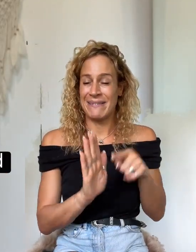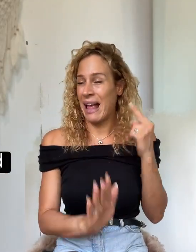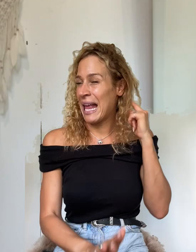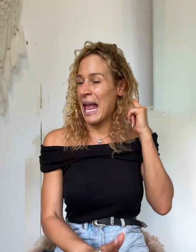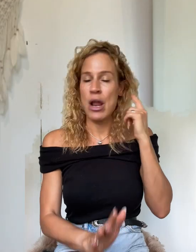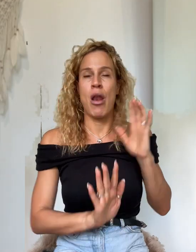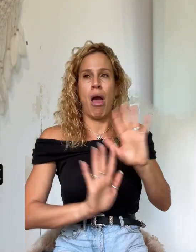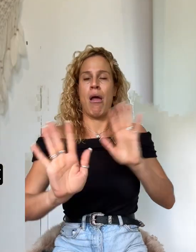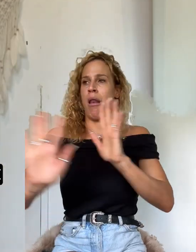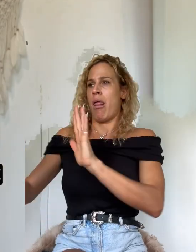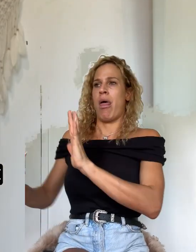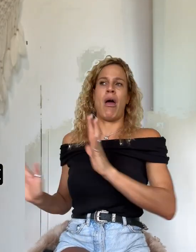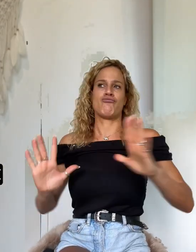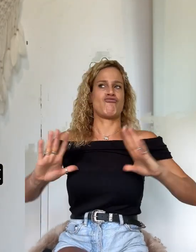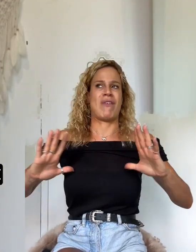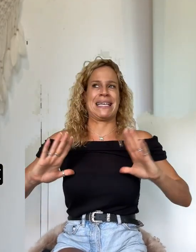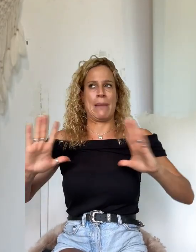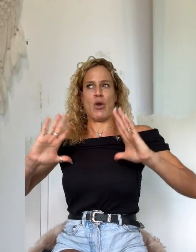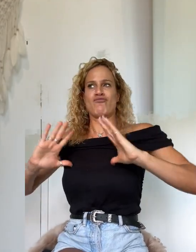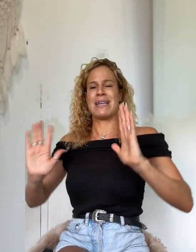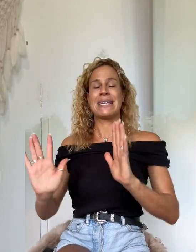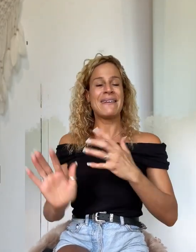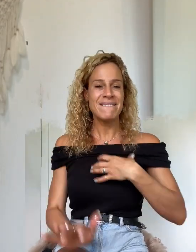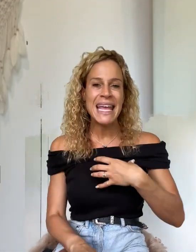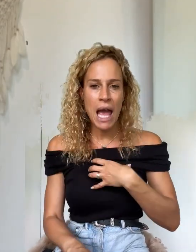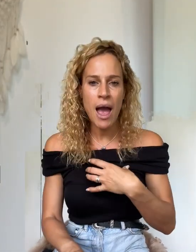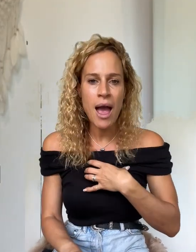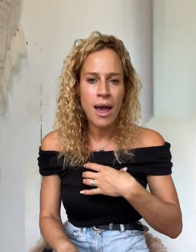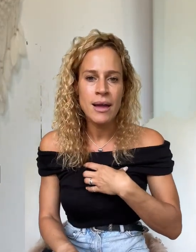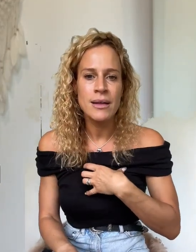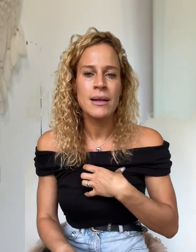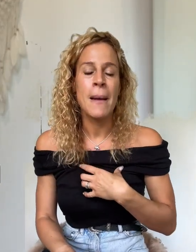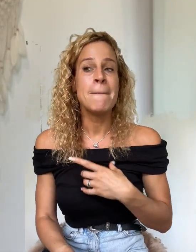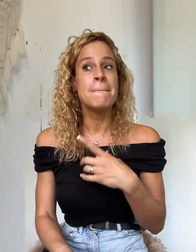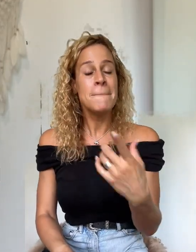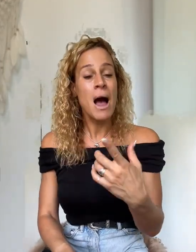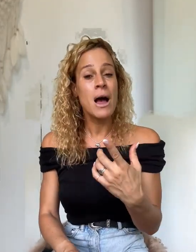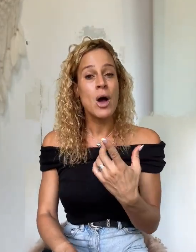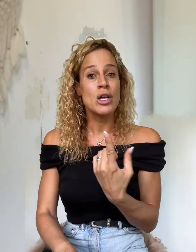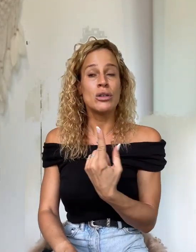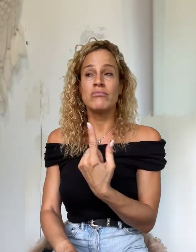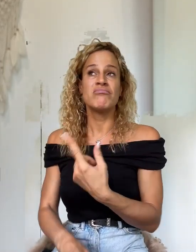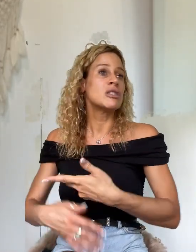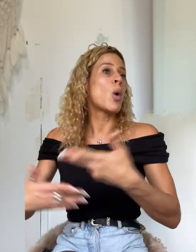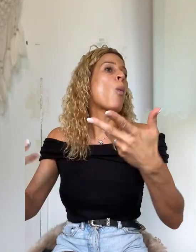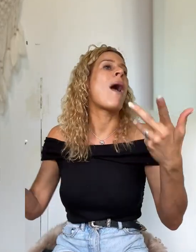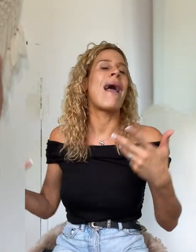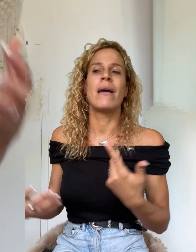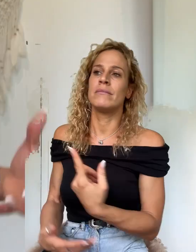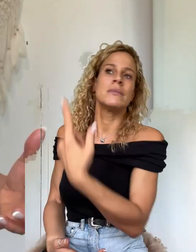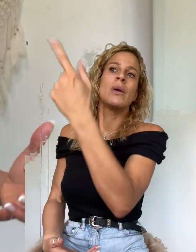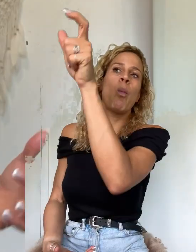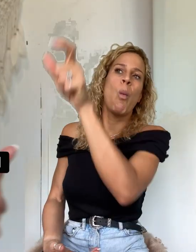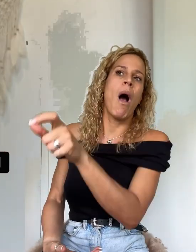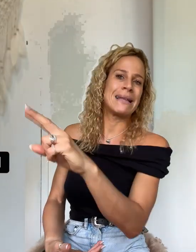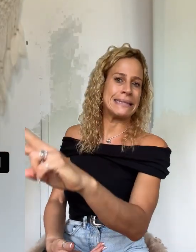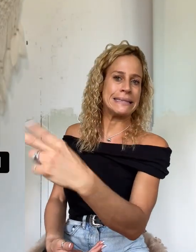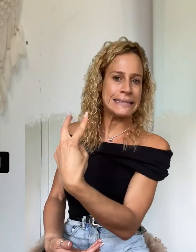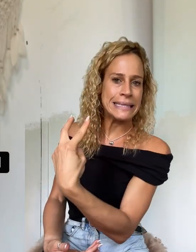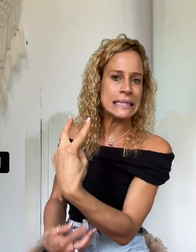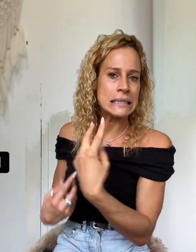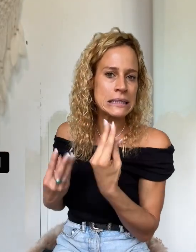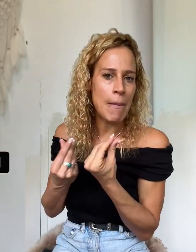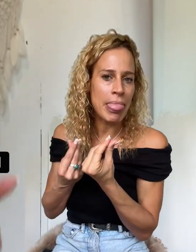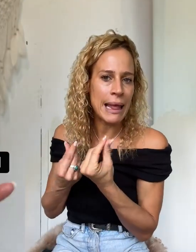holding you back and you're going, no, I'm not ready yet. I'm not ready. And that is just fear, isn't it? But somewhere, someone